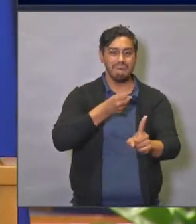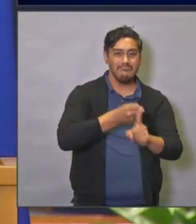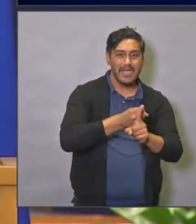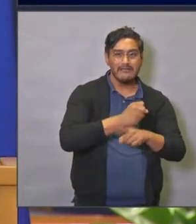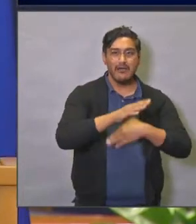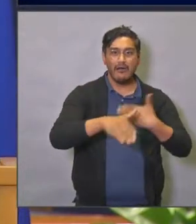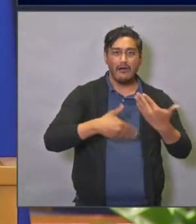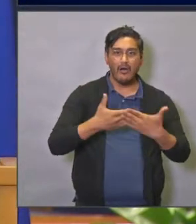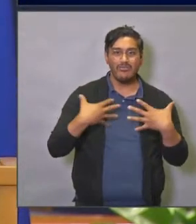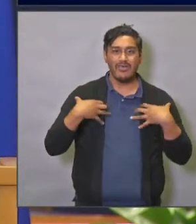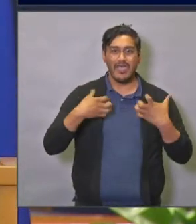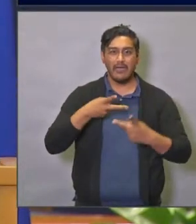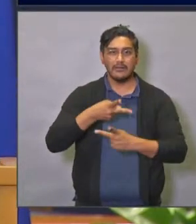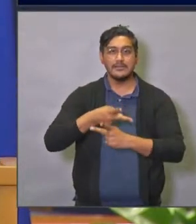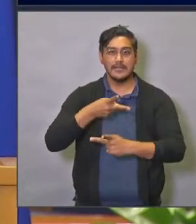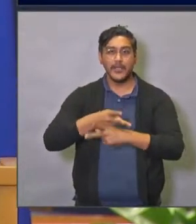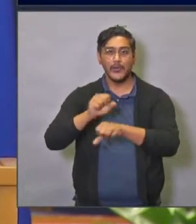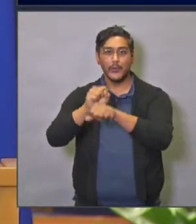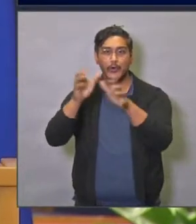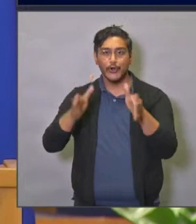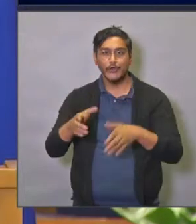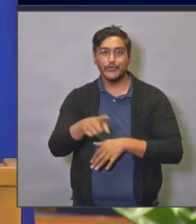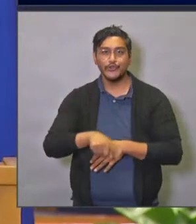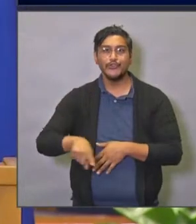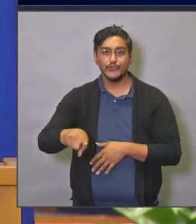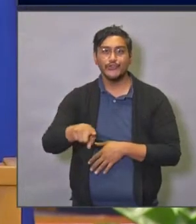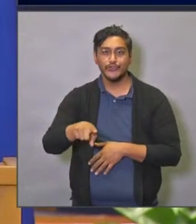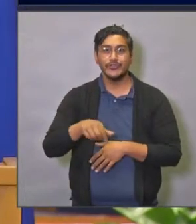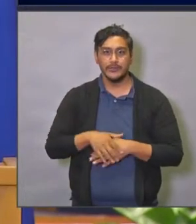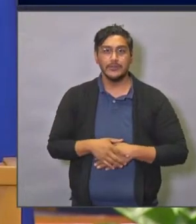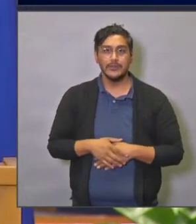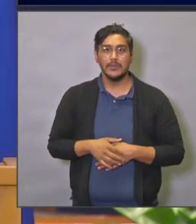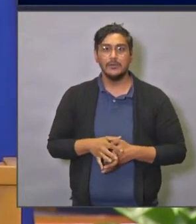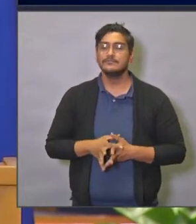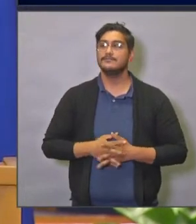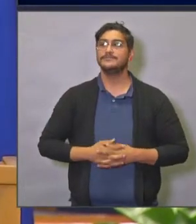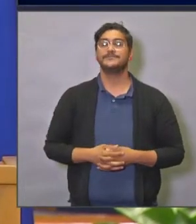trabajadores y en sitios de trabajo a través del condado de Los